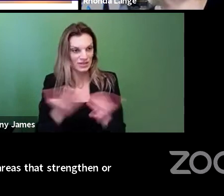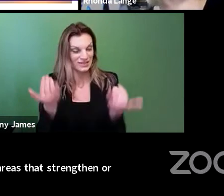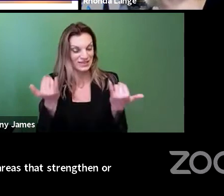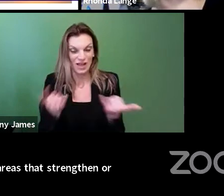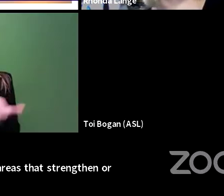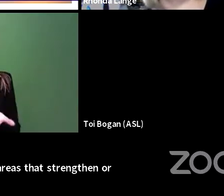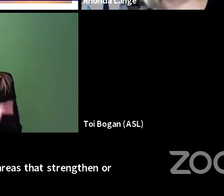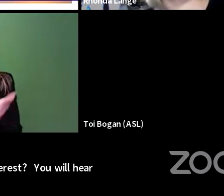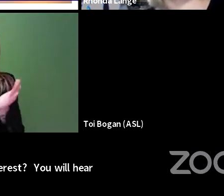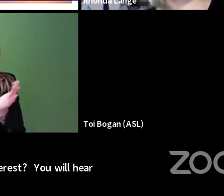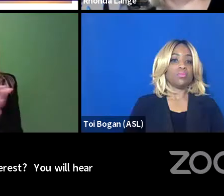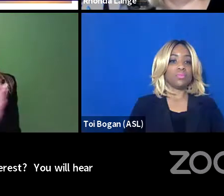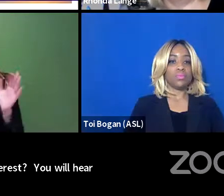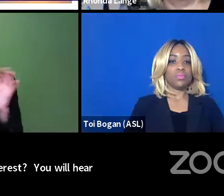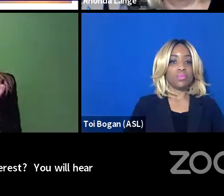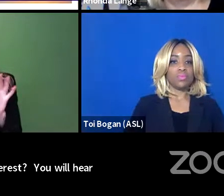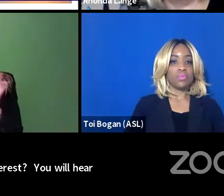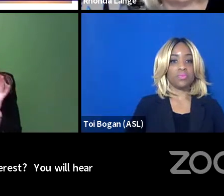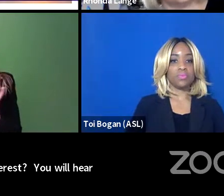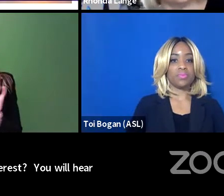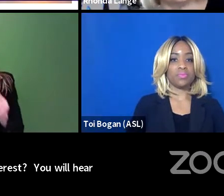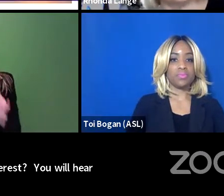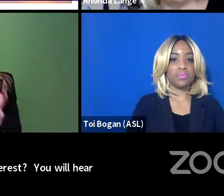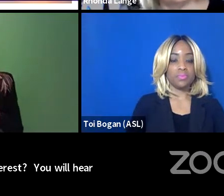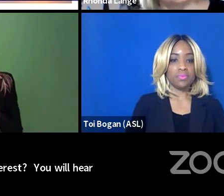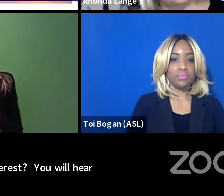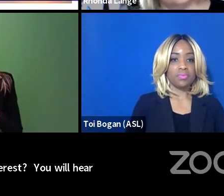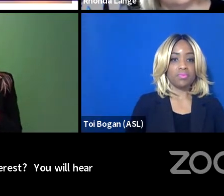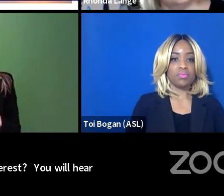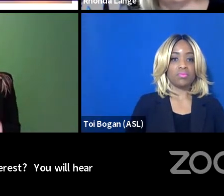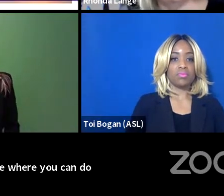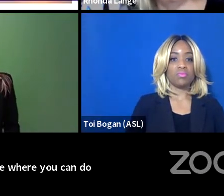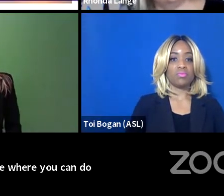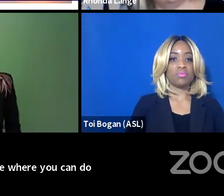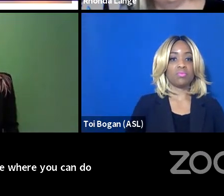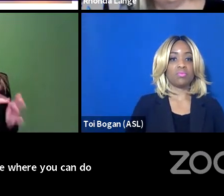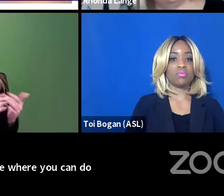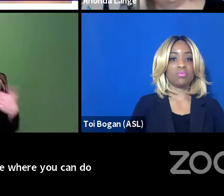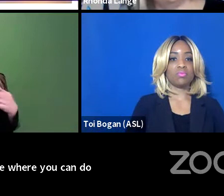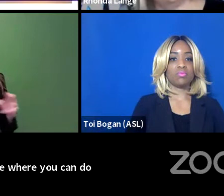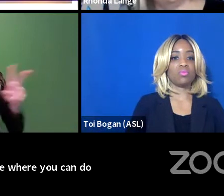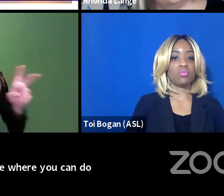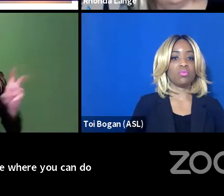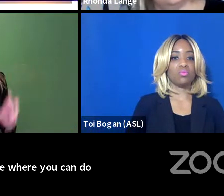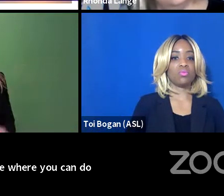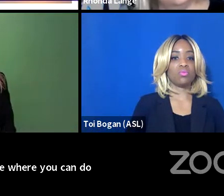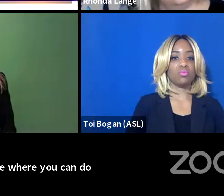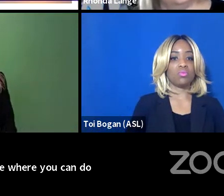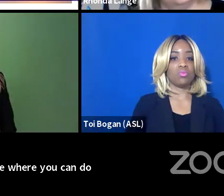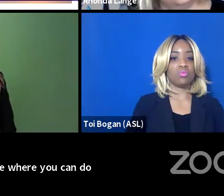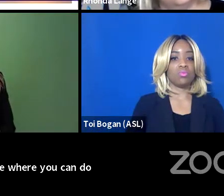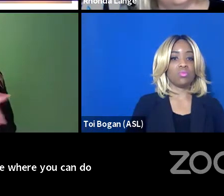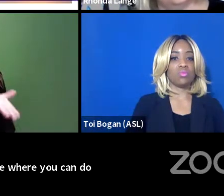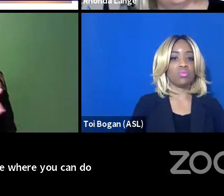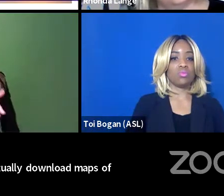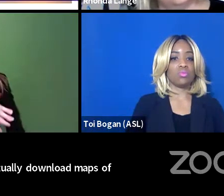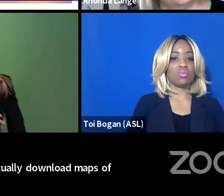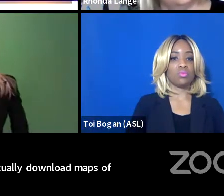tonight the website where you can go to the public comment tool and actually download maps of your community of